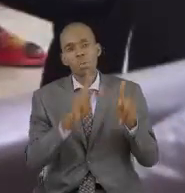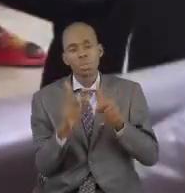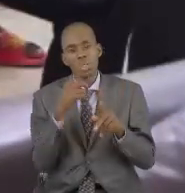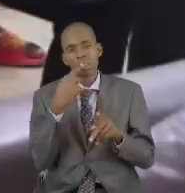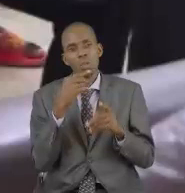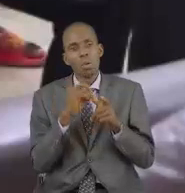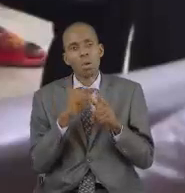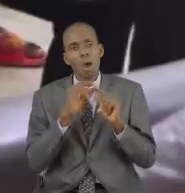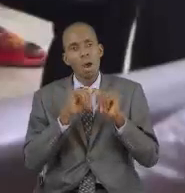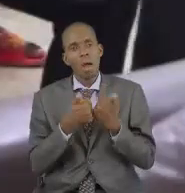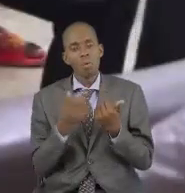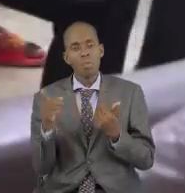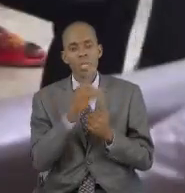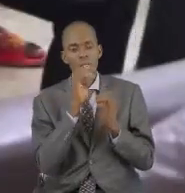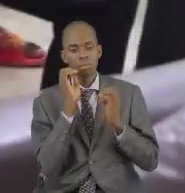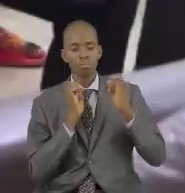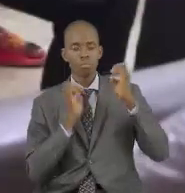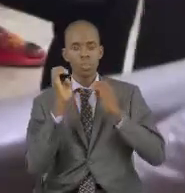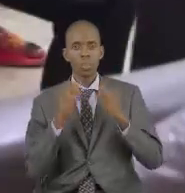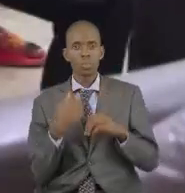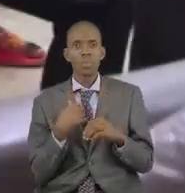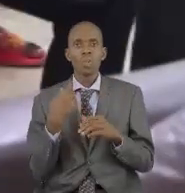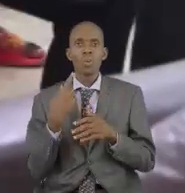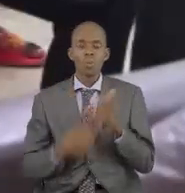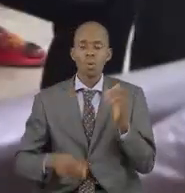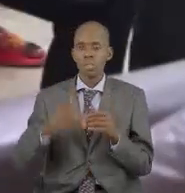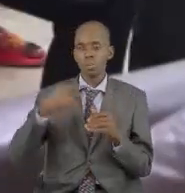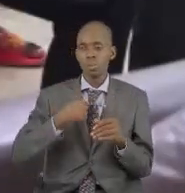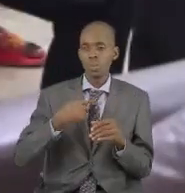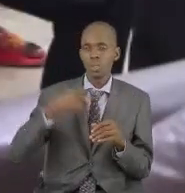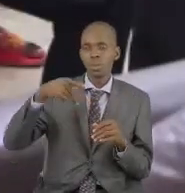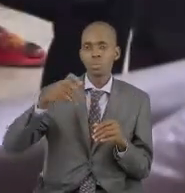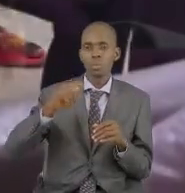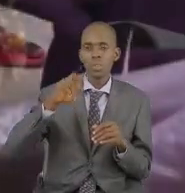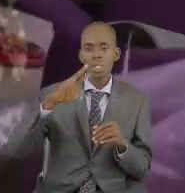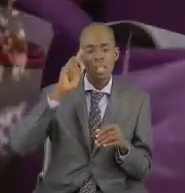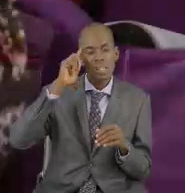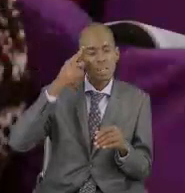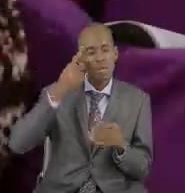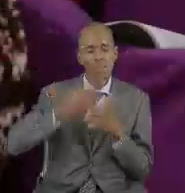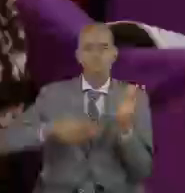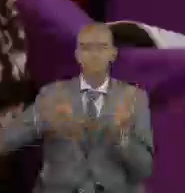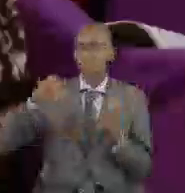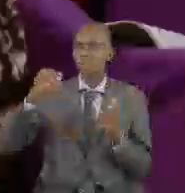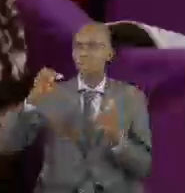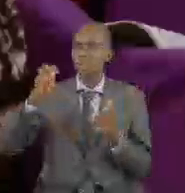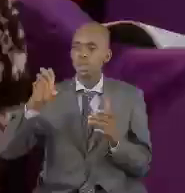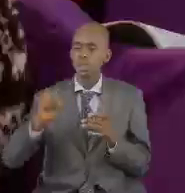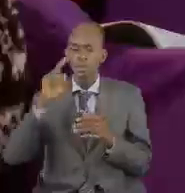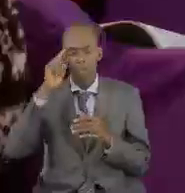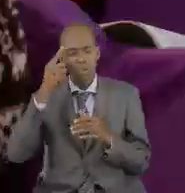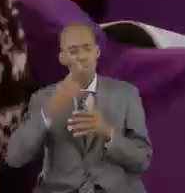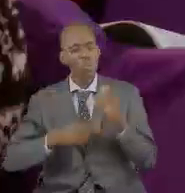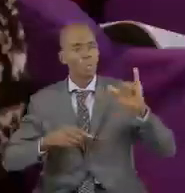don't care what Peter thinks, what James thinks, what John thinks. But he